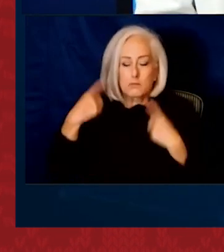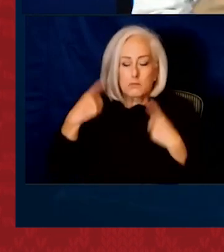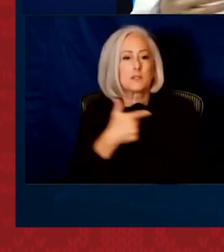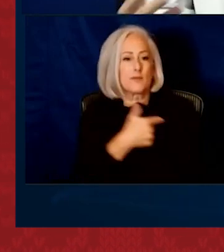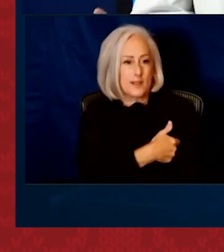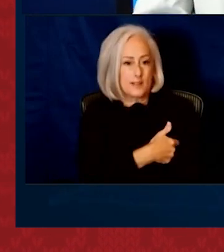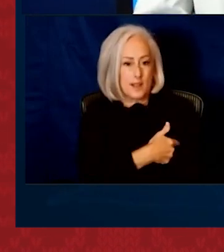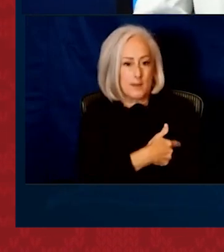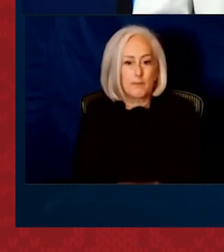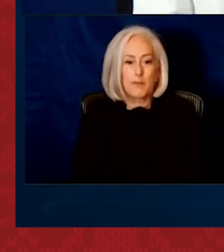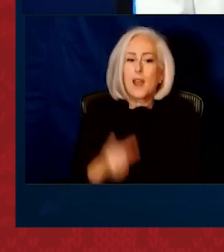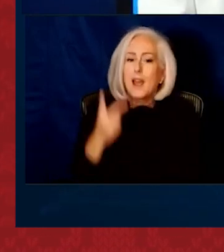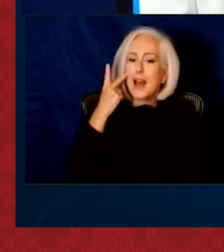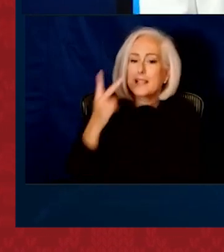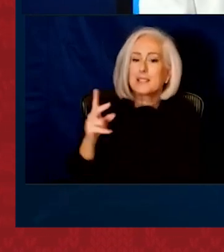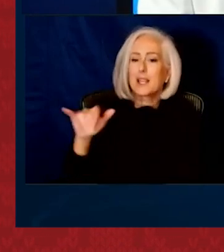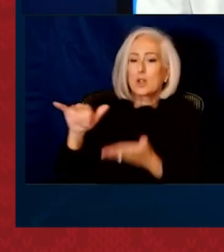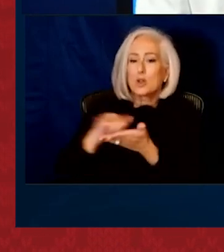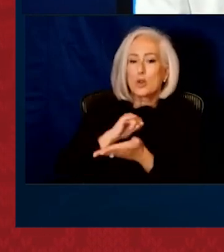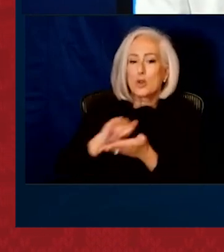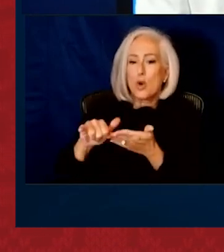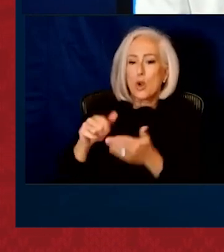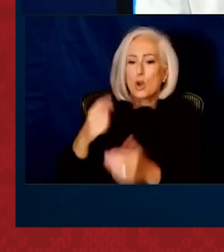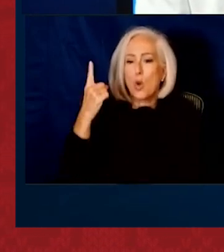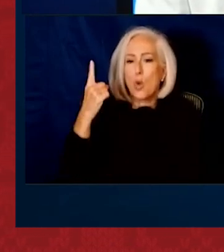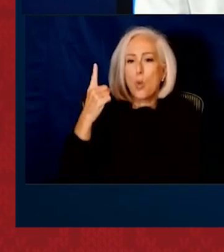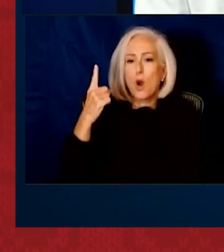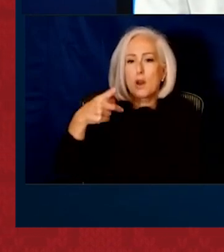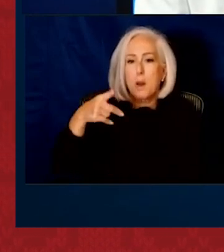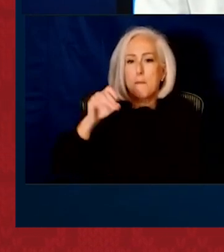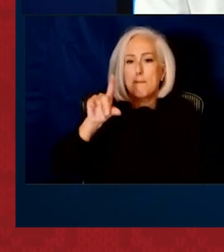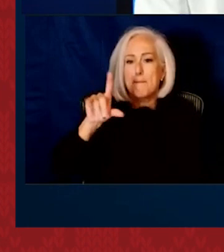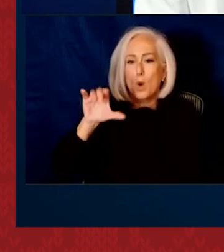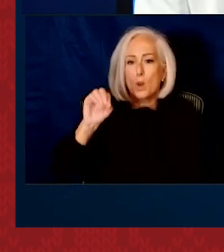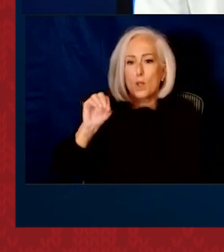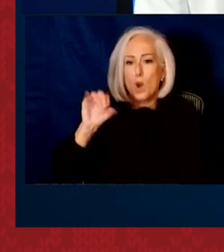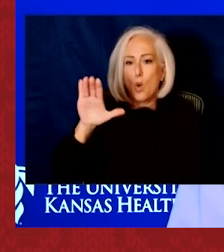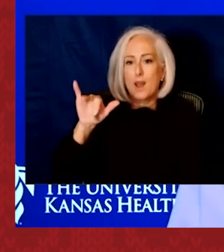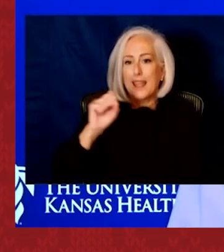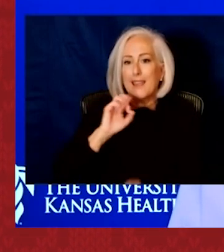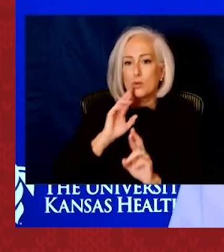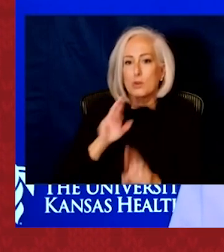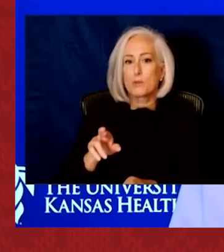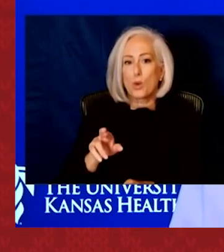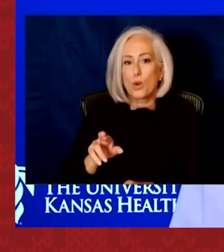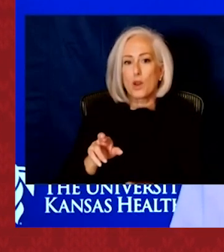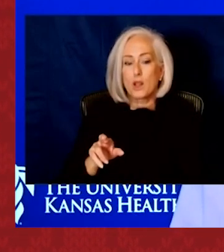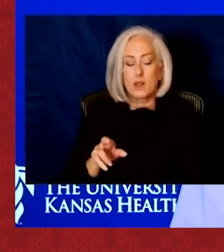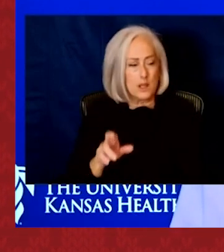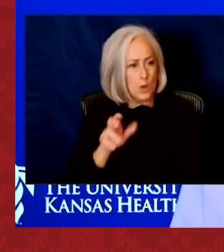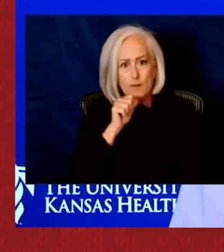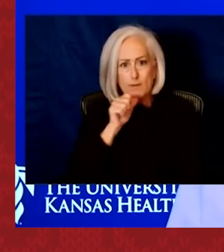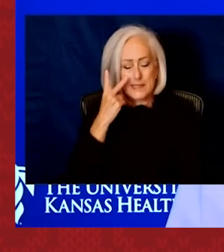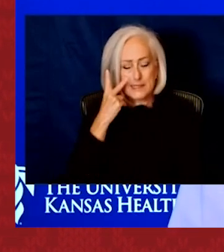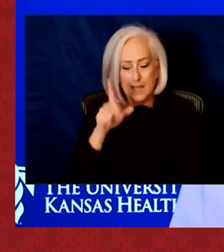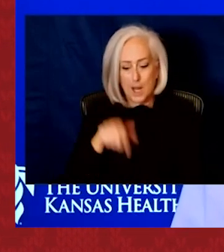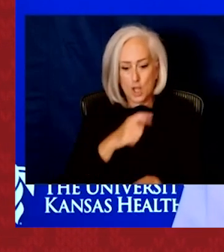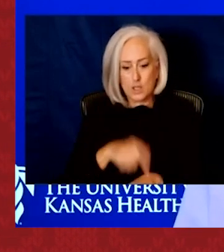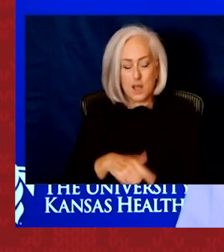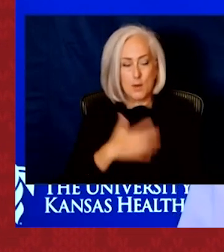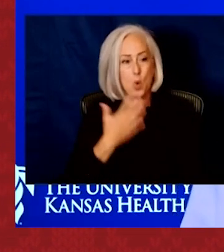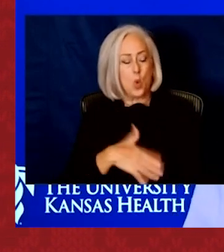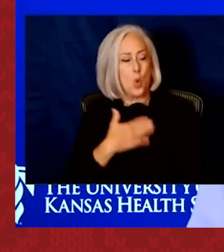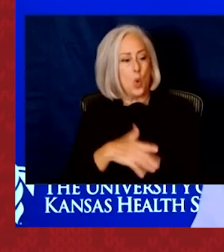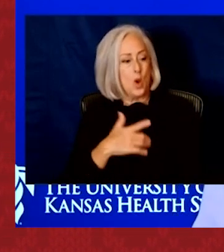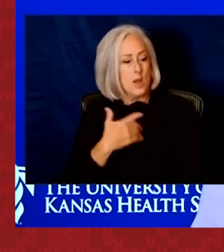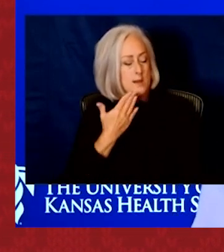there. We haven't seen polio approximately for a very long time. Yeah, this is bad news. I think everybody should take this to heart. And